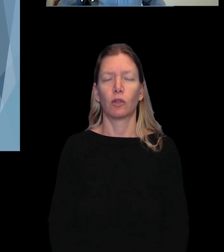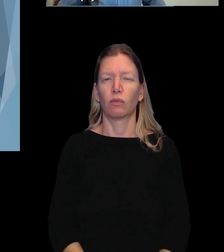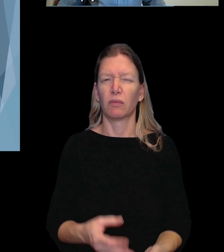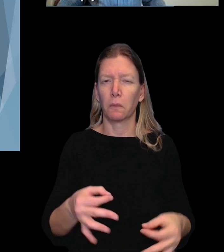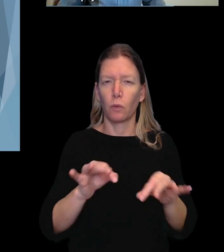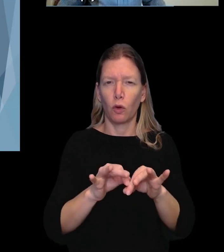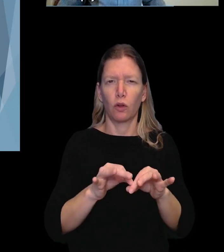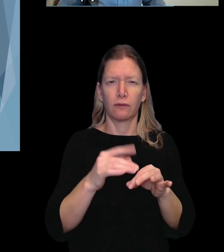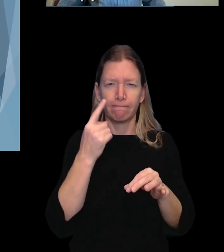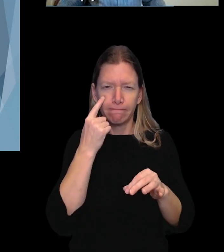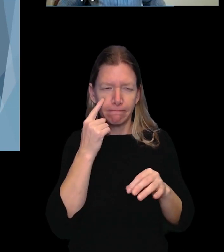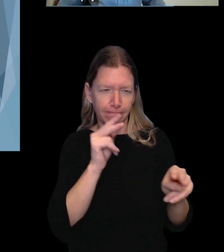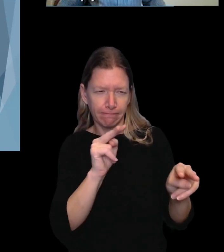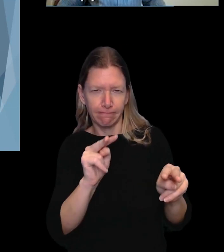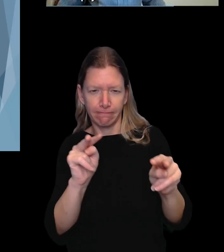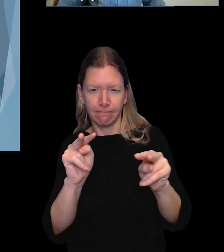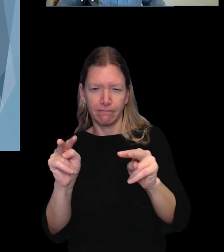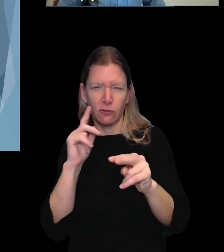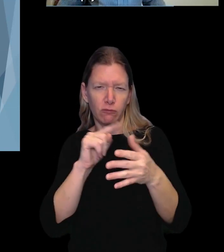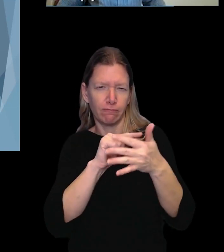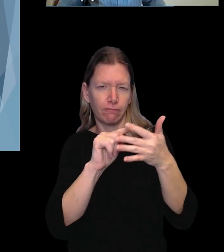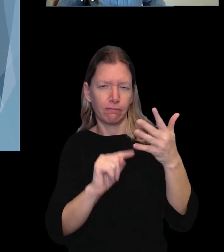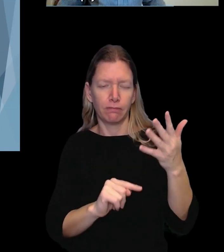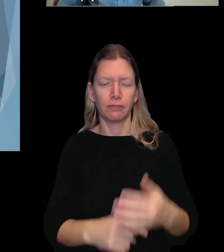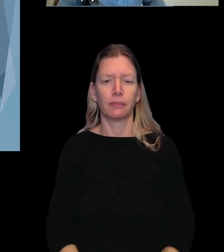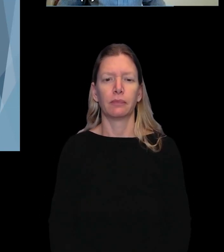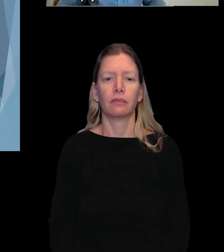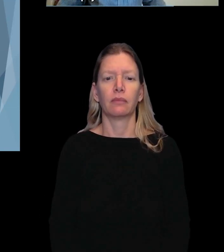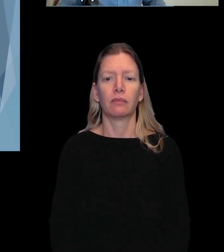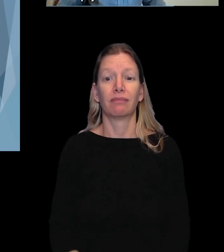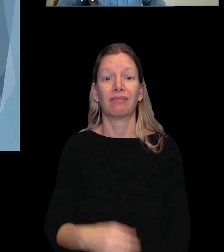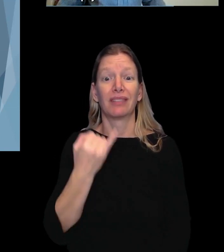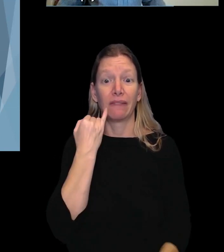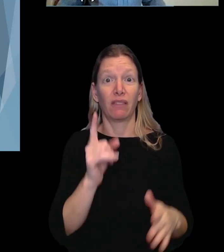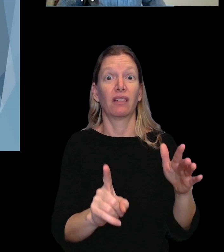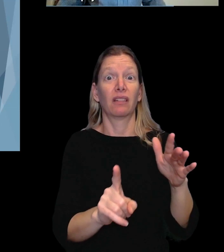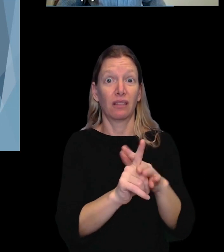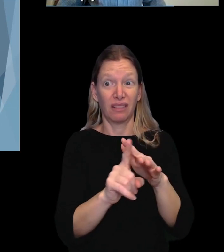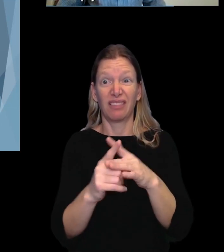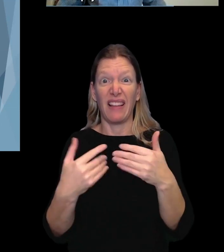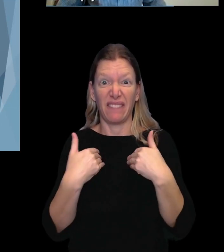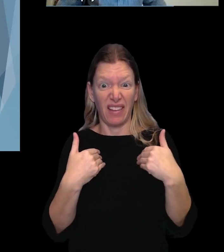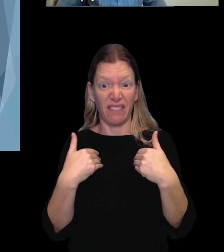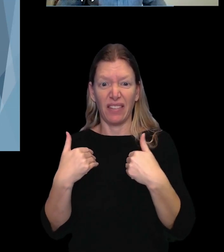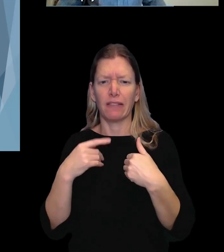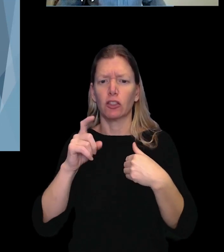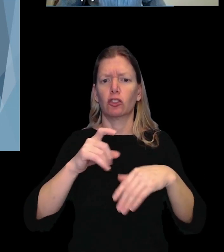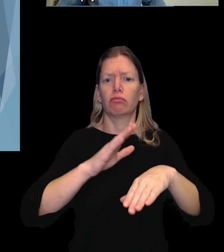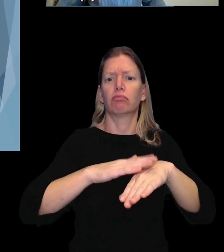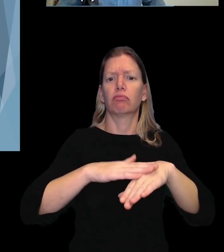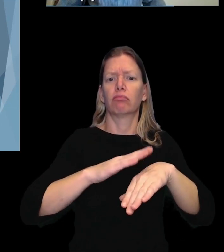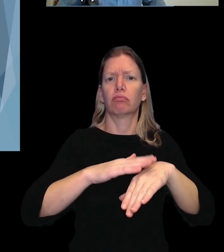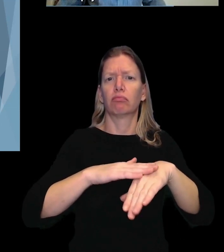And so again, keep an eye out for things like this. If they exist, there should